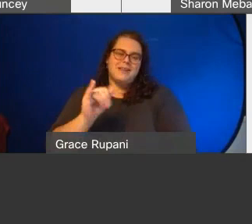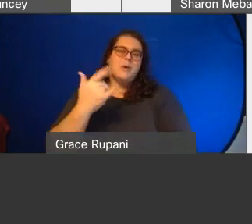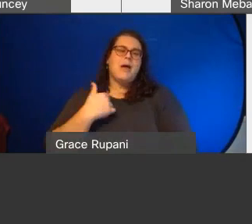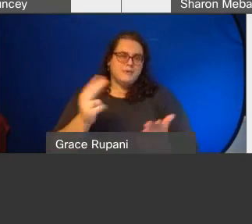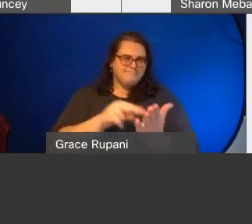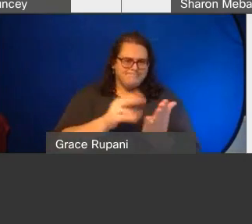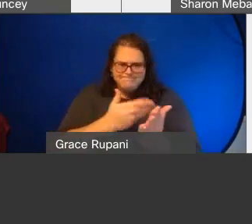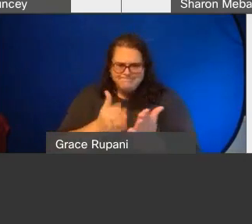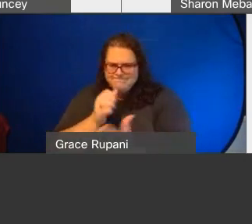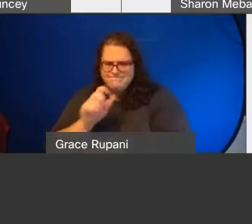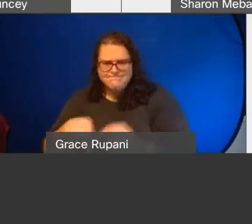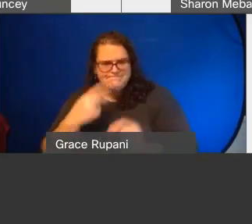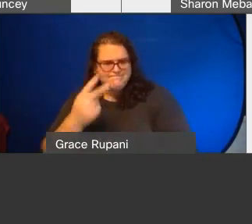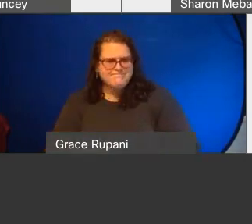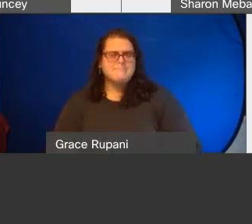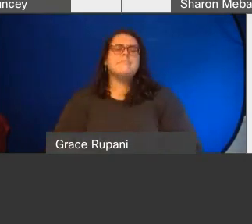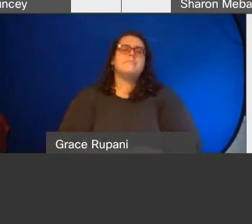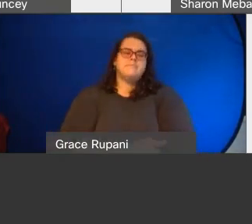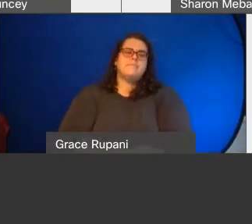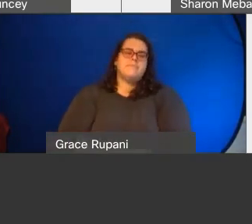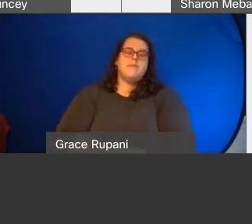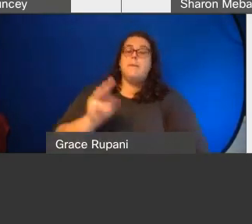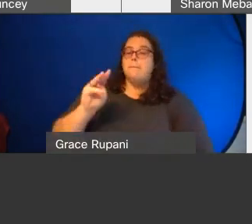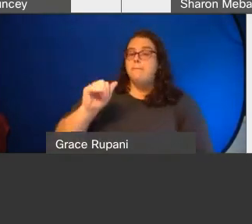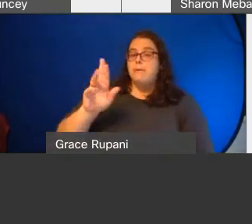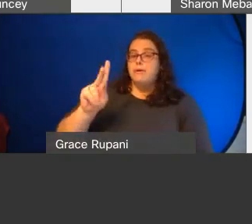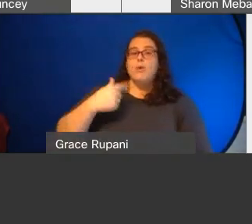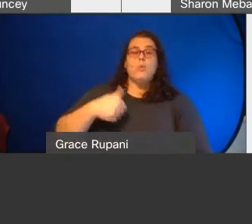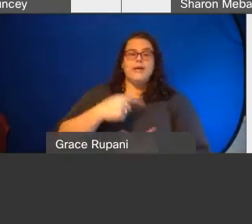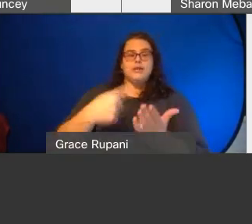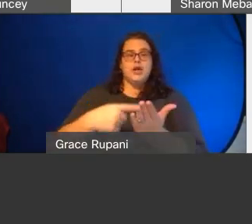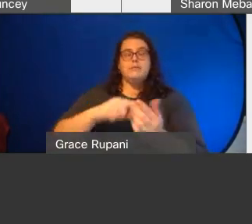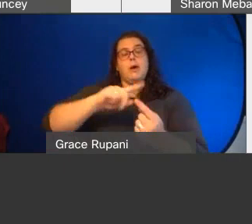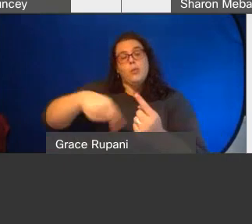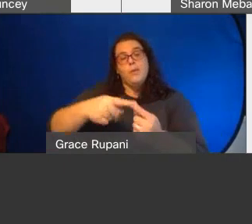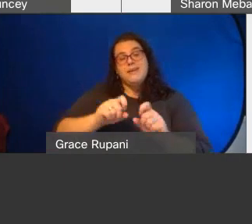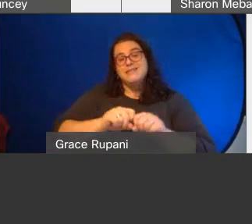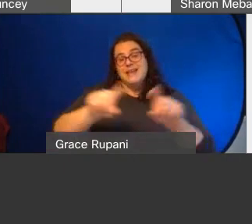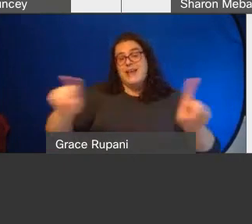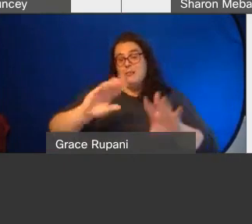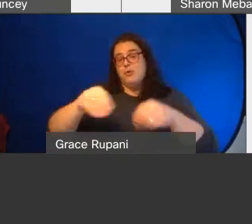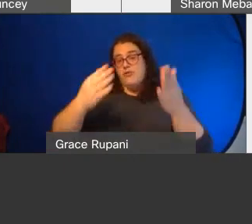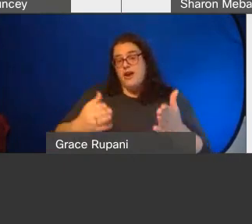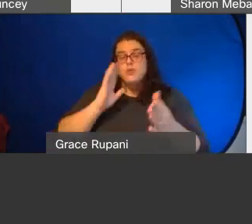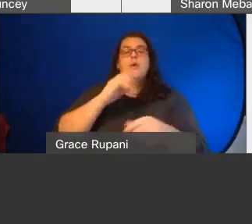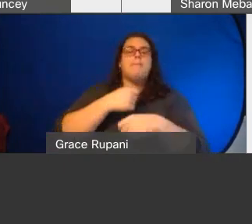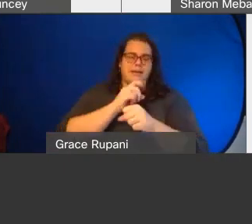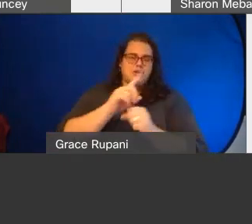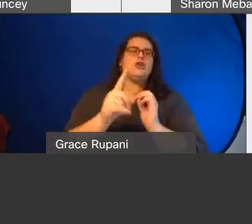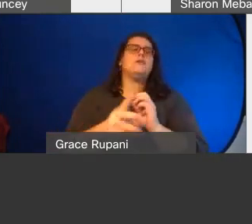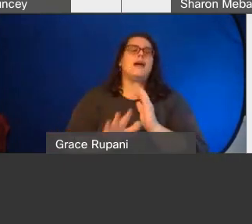So what we talked about is when we send this out to the providers, we'll make sure that we include both of those attachments so that you can